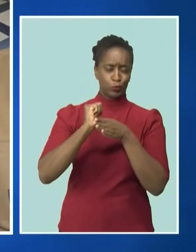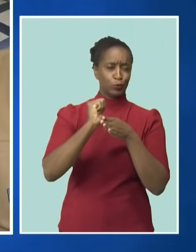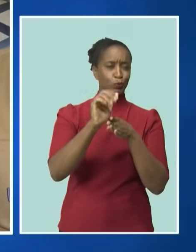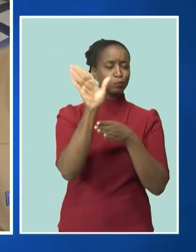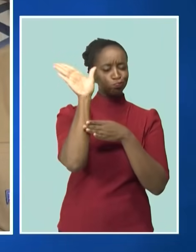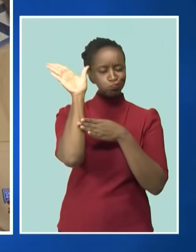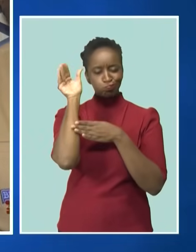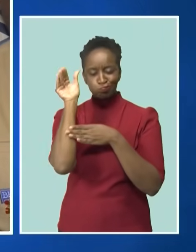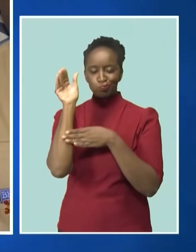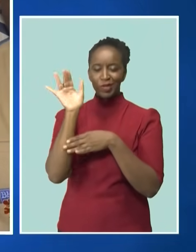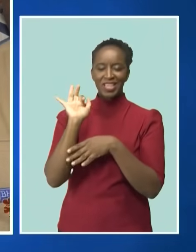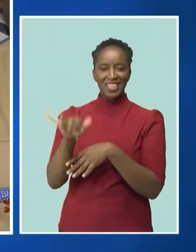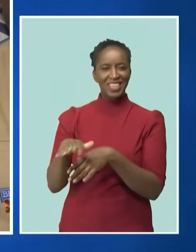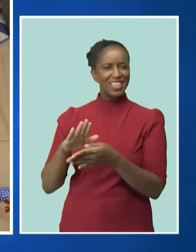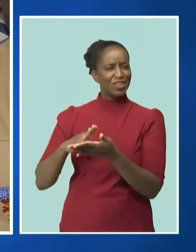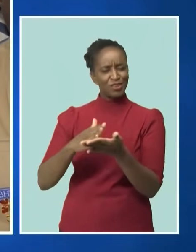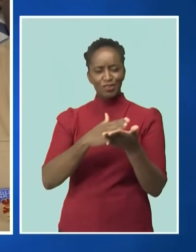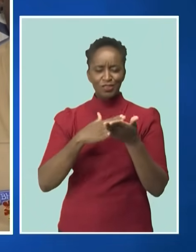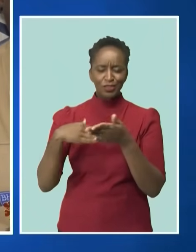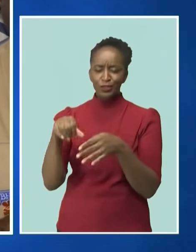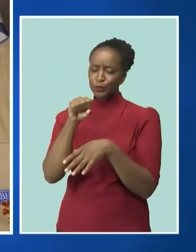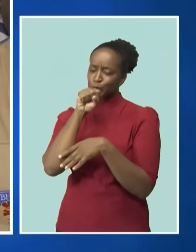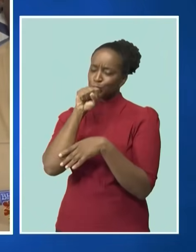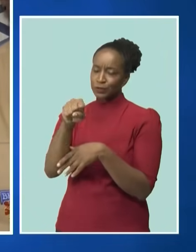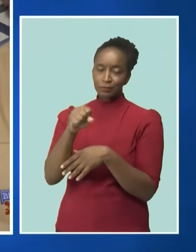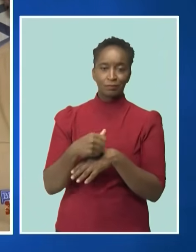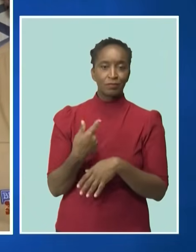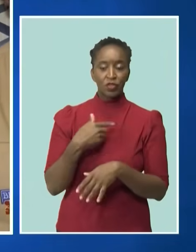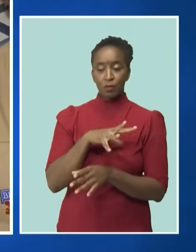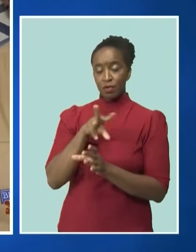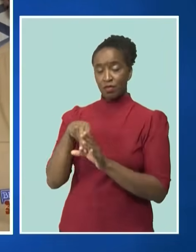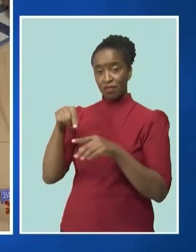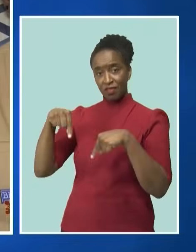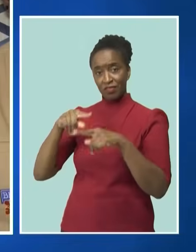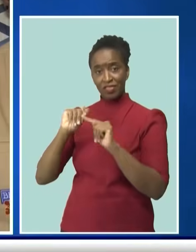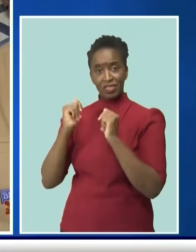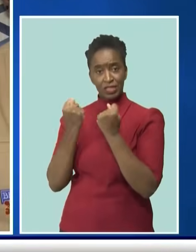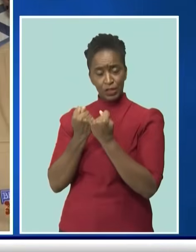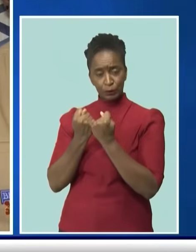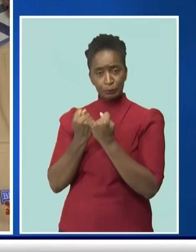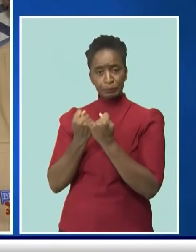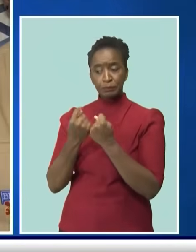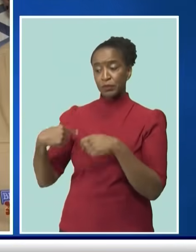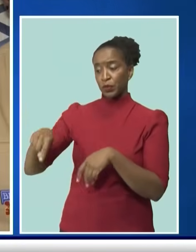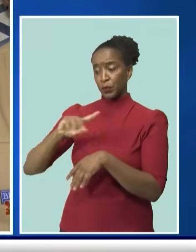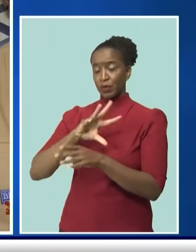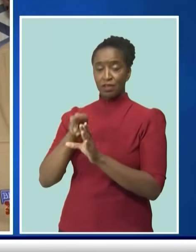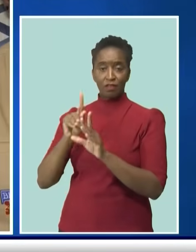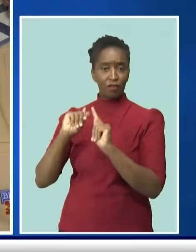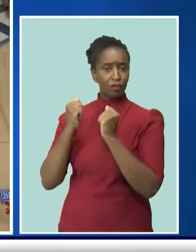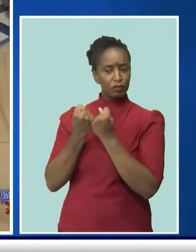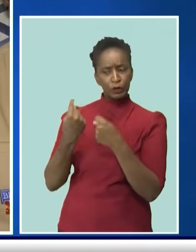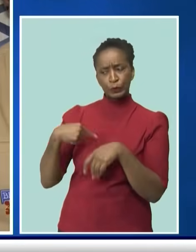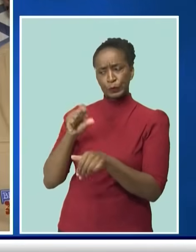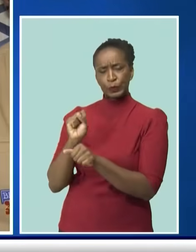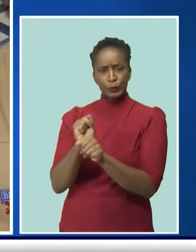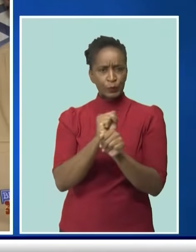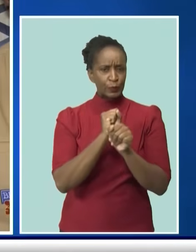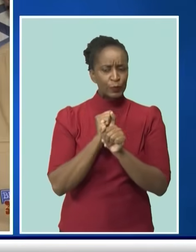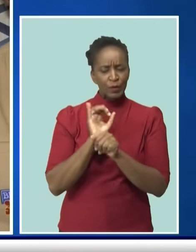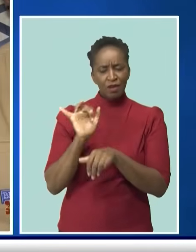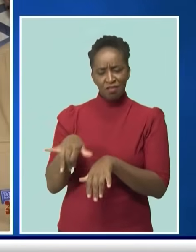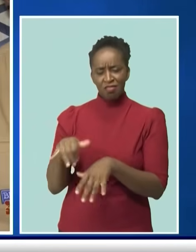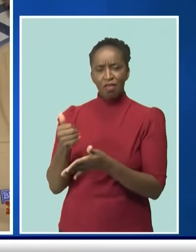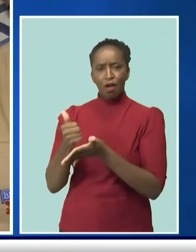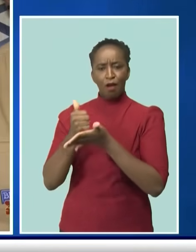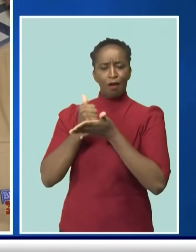for our craft. Being part of the culinary team has not only shaped who we are as chefs, but has had